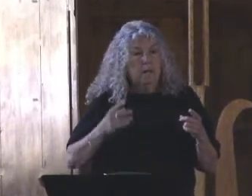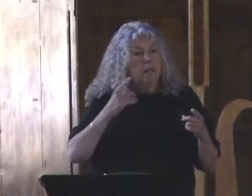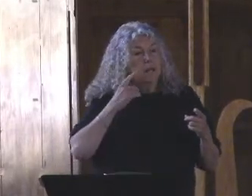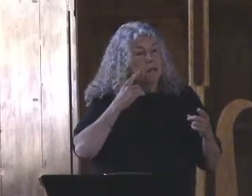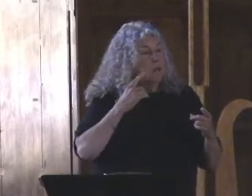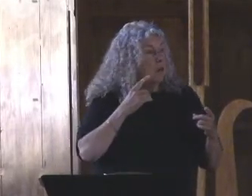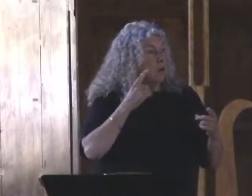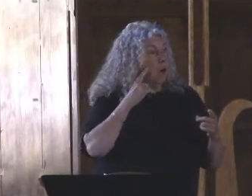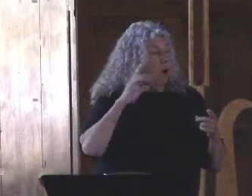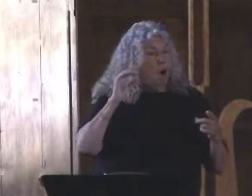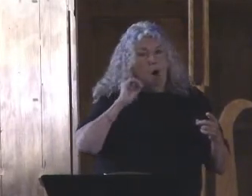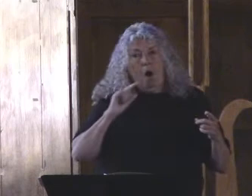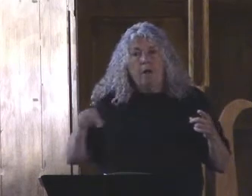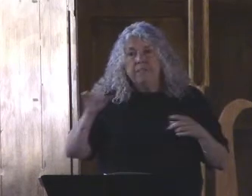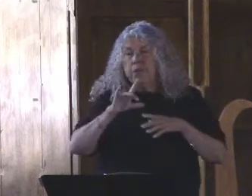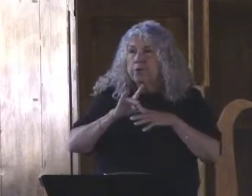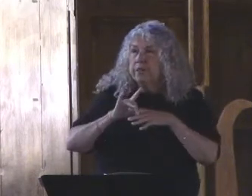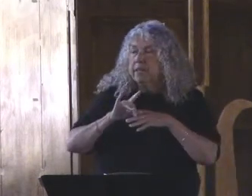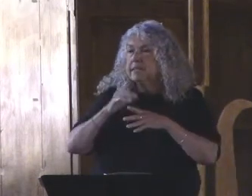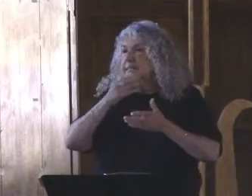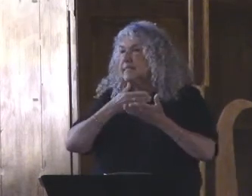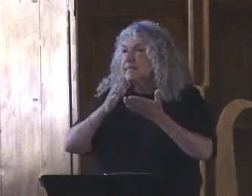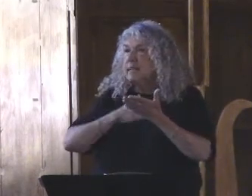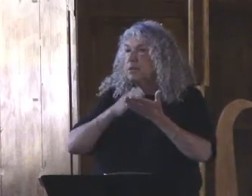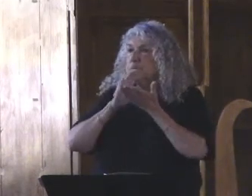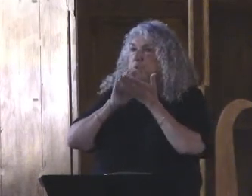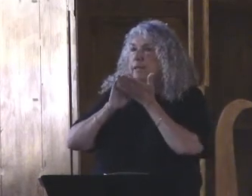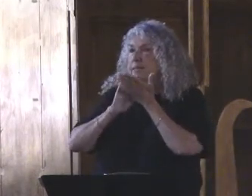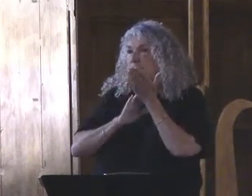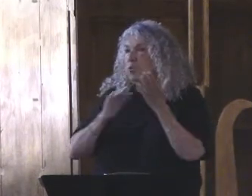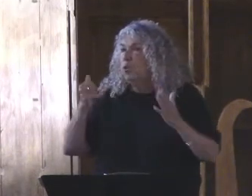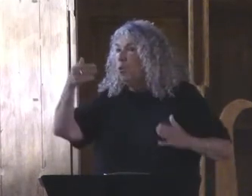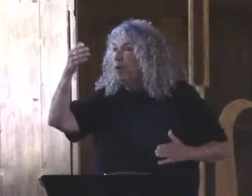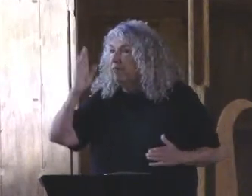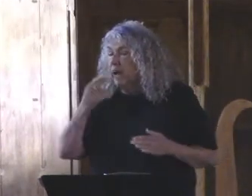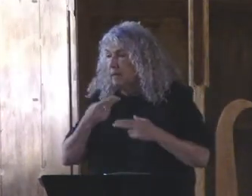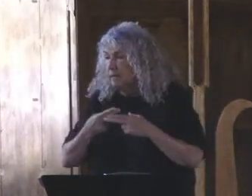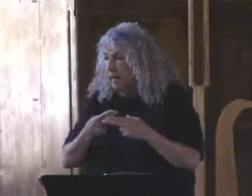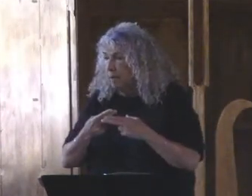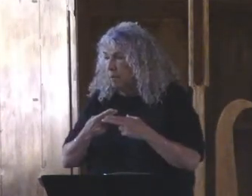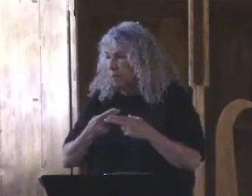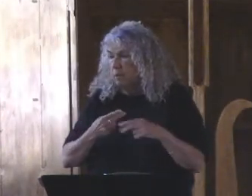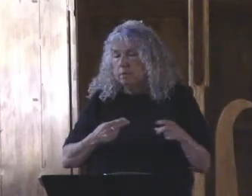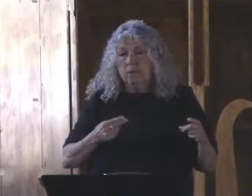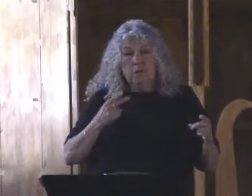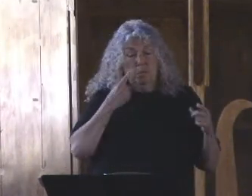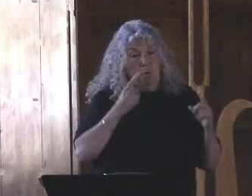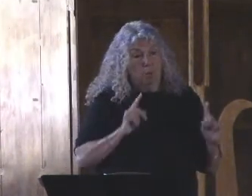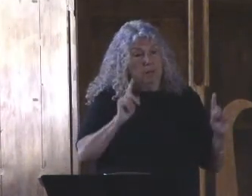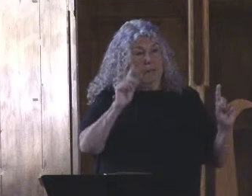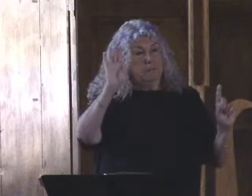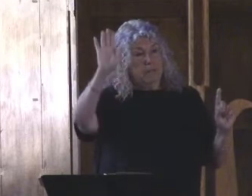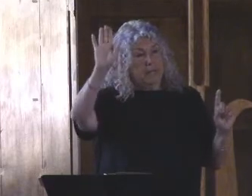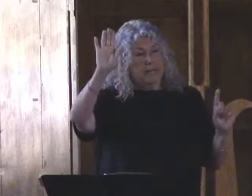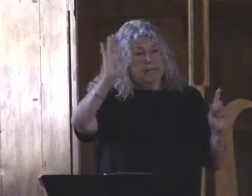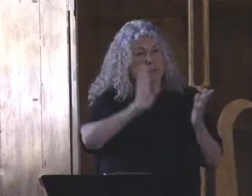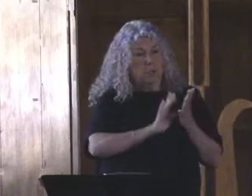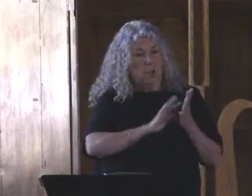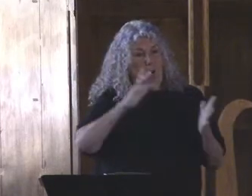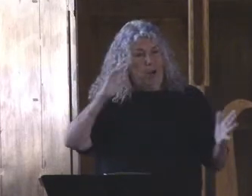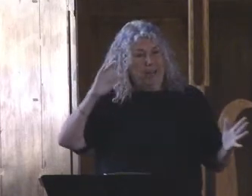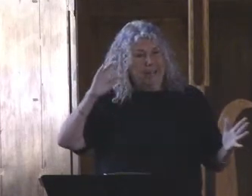God, all the earth. Sing praise to the glory of God's name. Proclaim God's